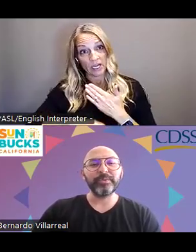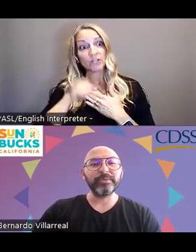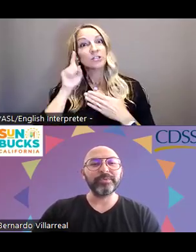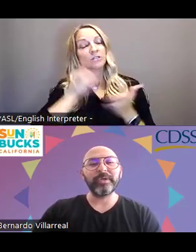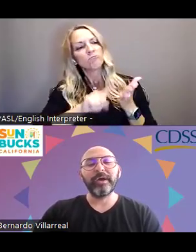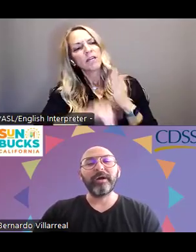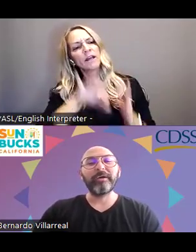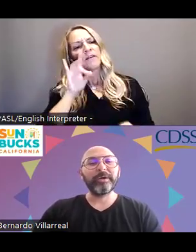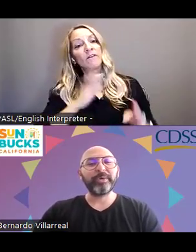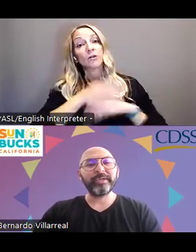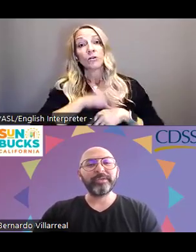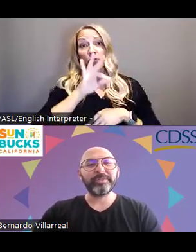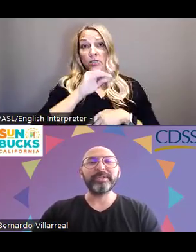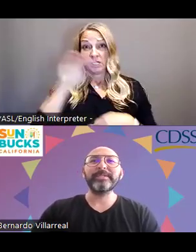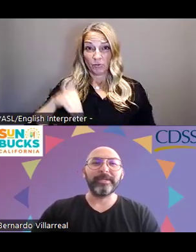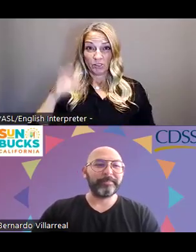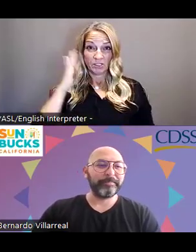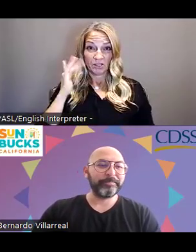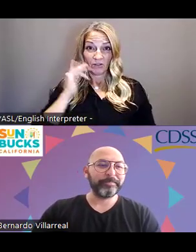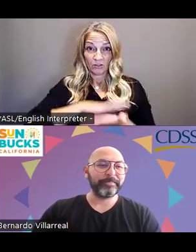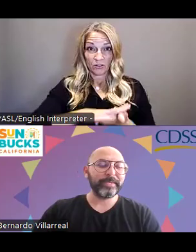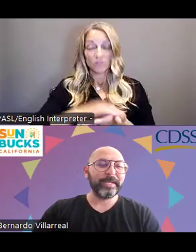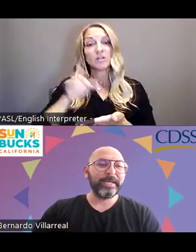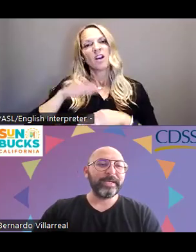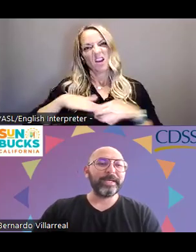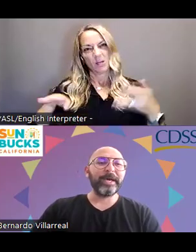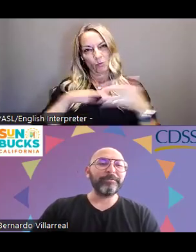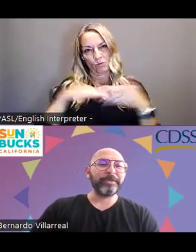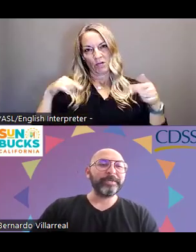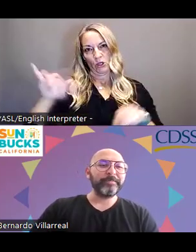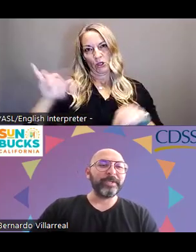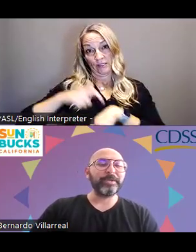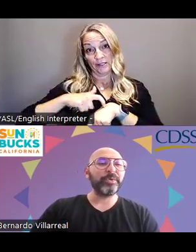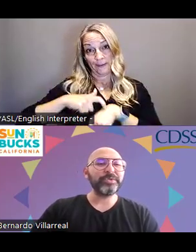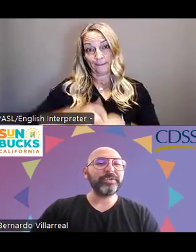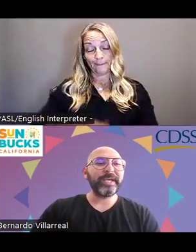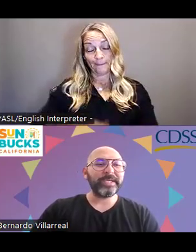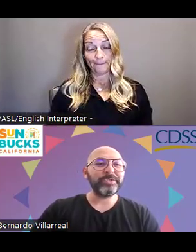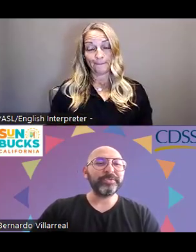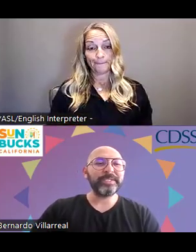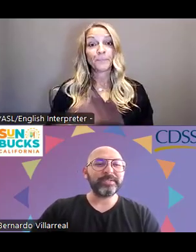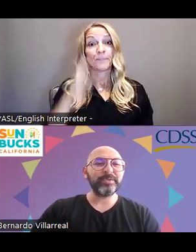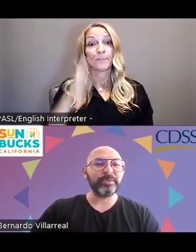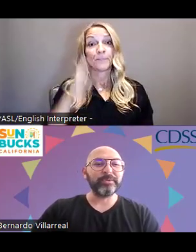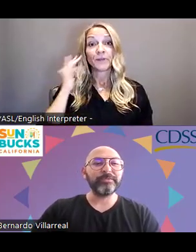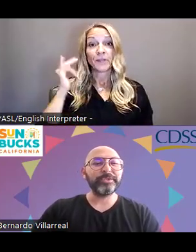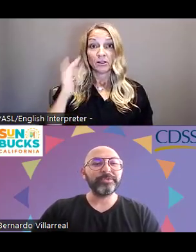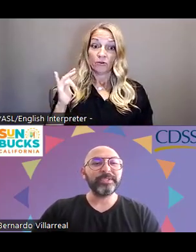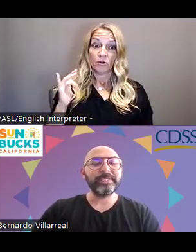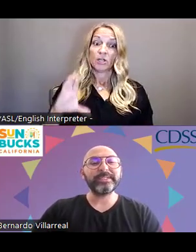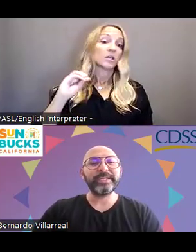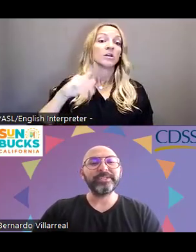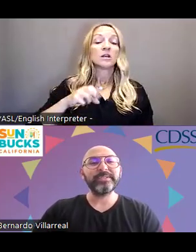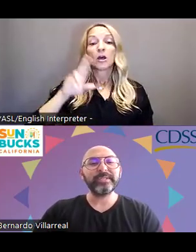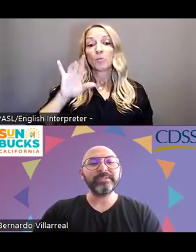of California schools are on break during this time. In California, the compulsory age to attend school